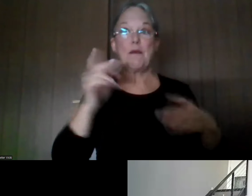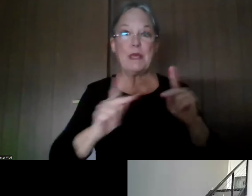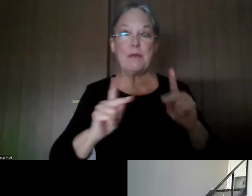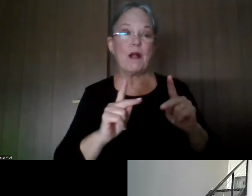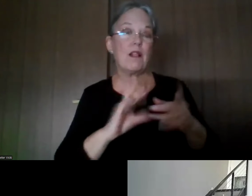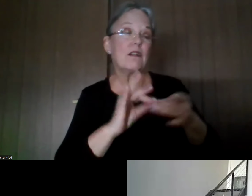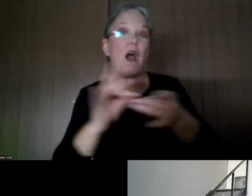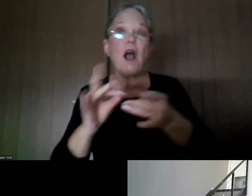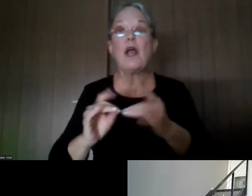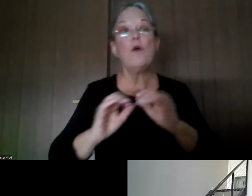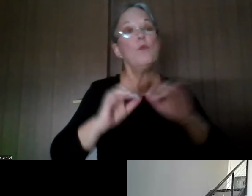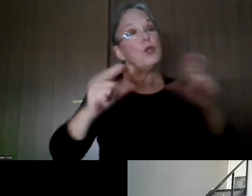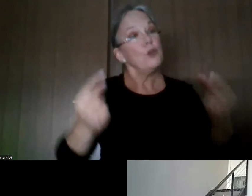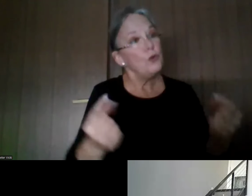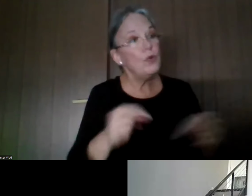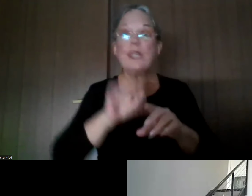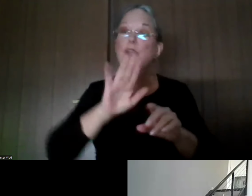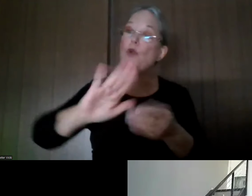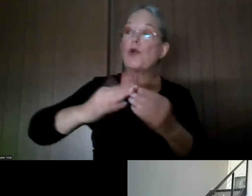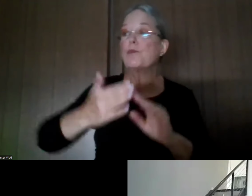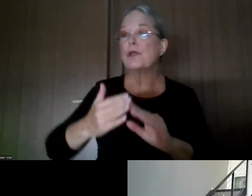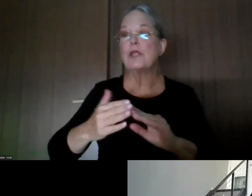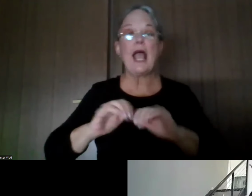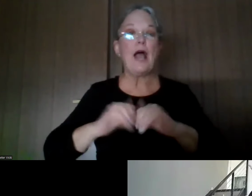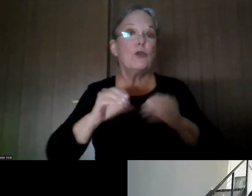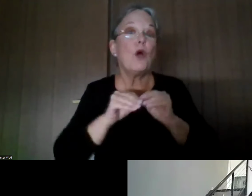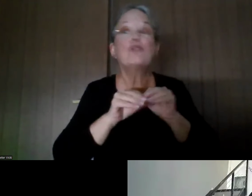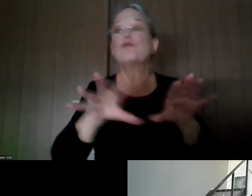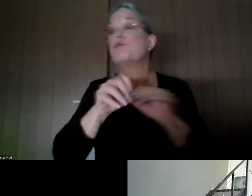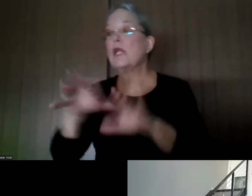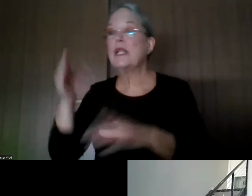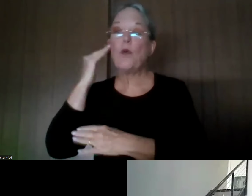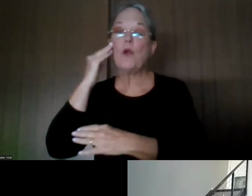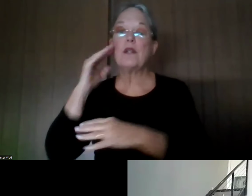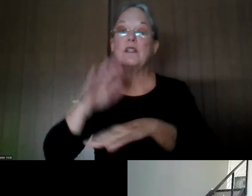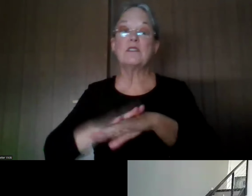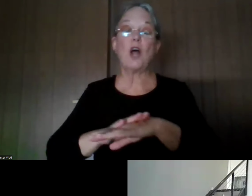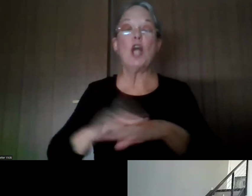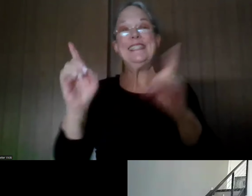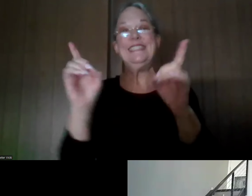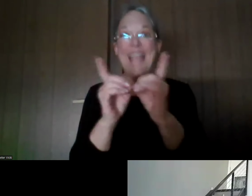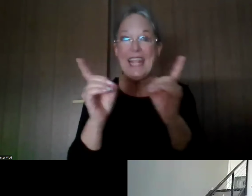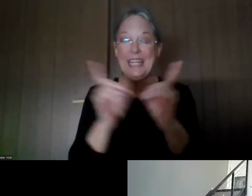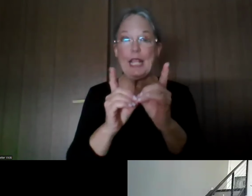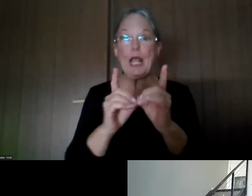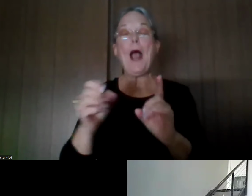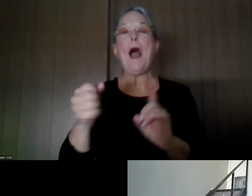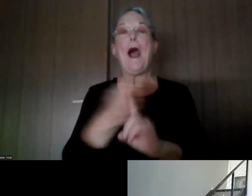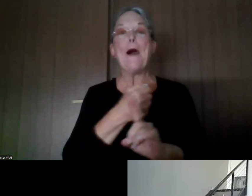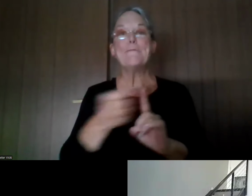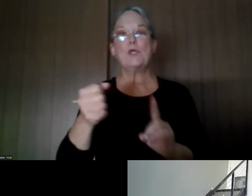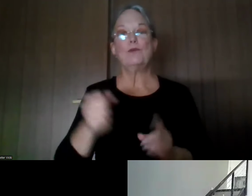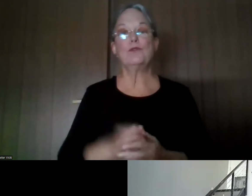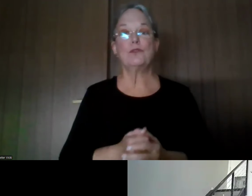communities to continue to spread awareness on dating abuse. I believe the questions start with me. Are we